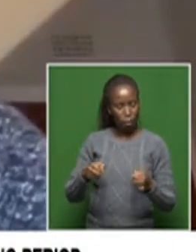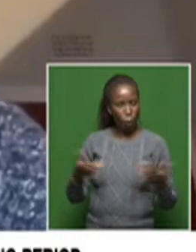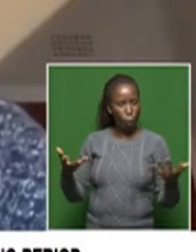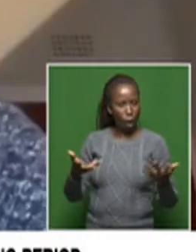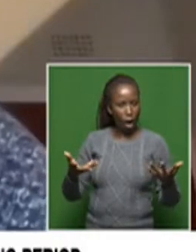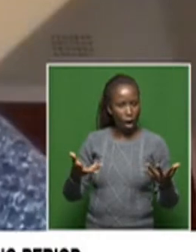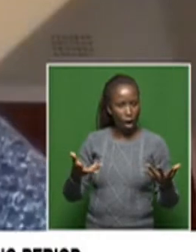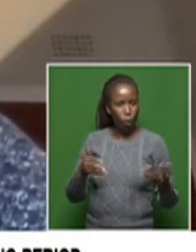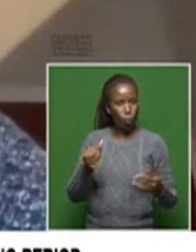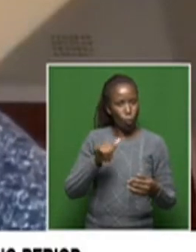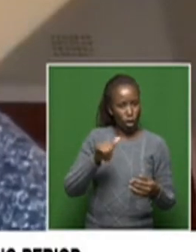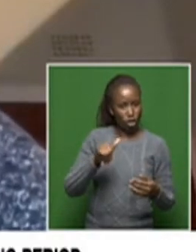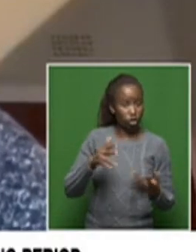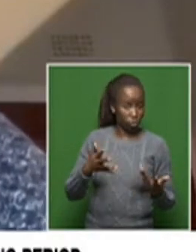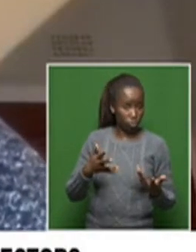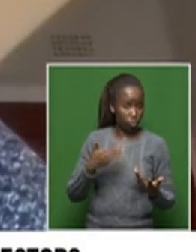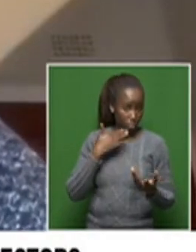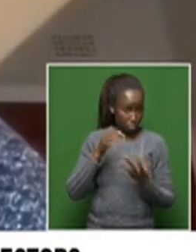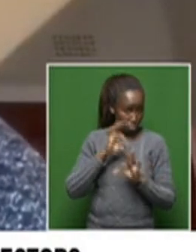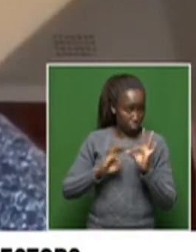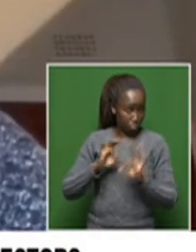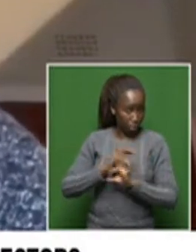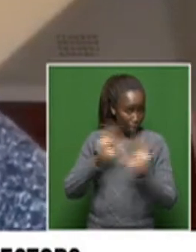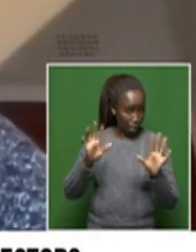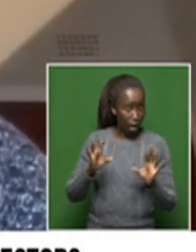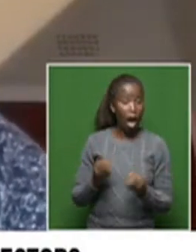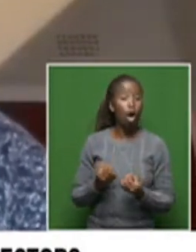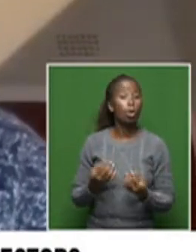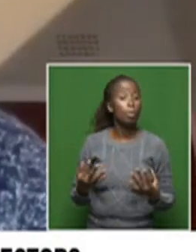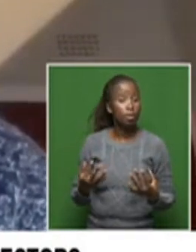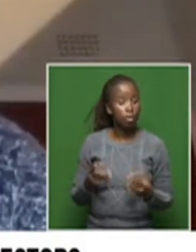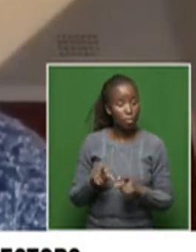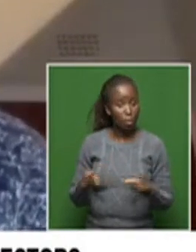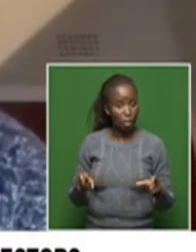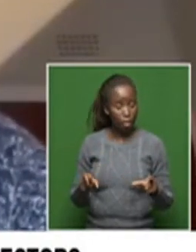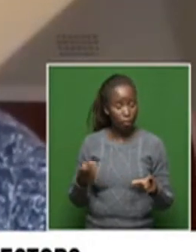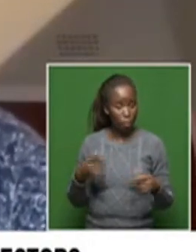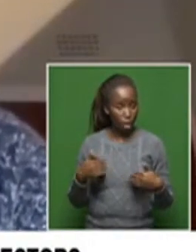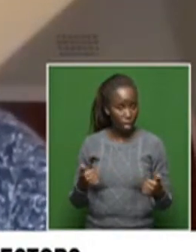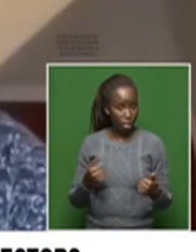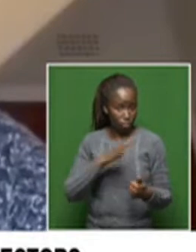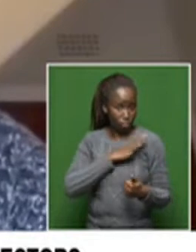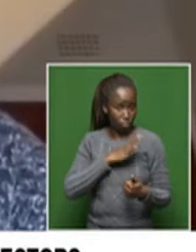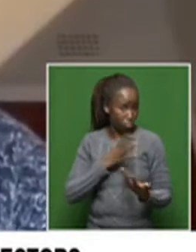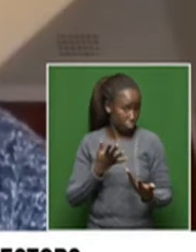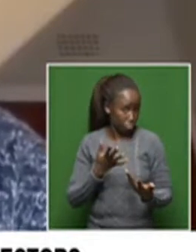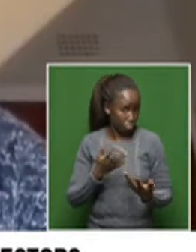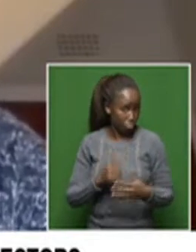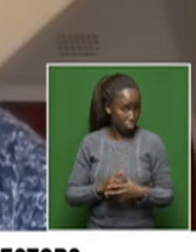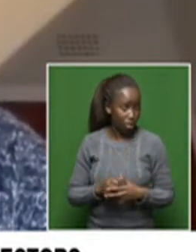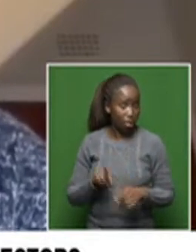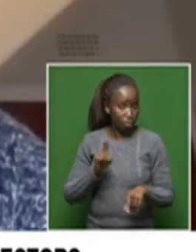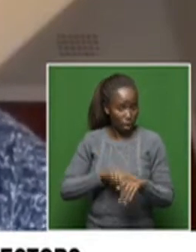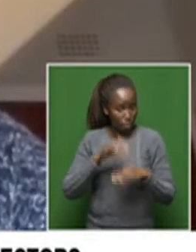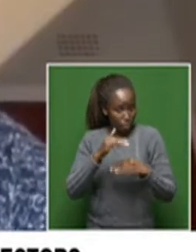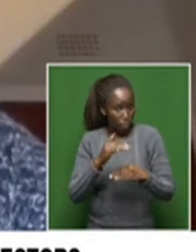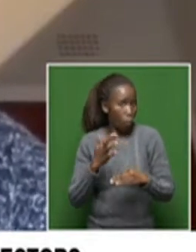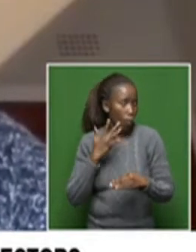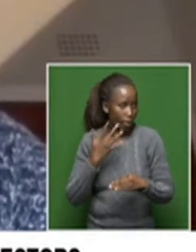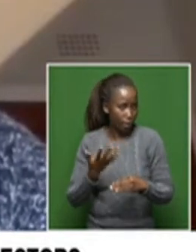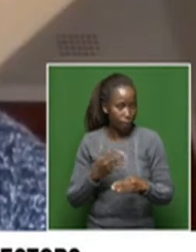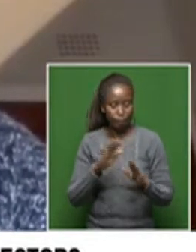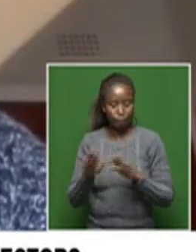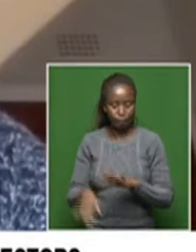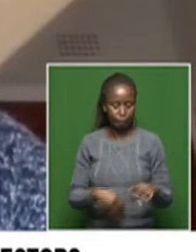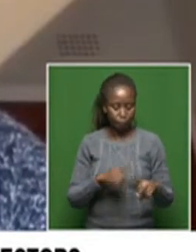areas? And any details on how many are likely to be deployed and the duration? And her second question